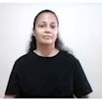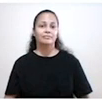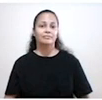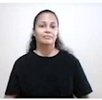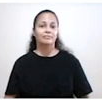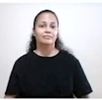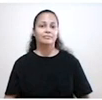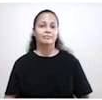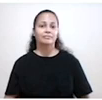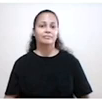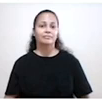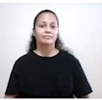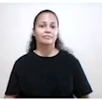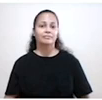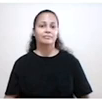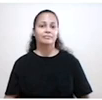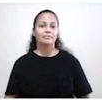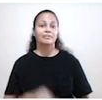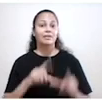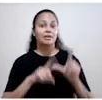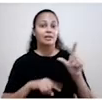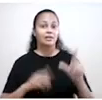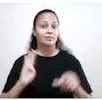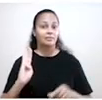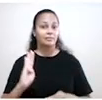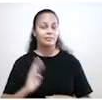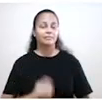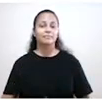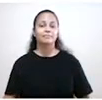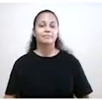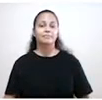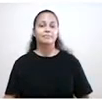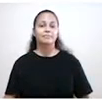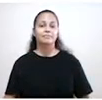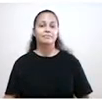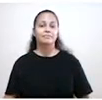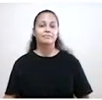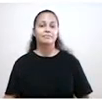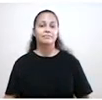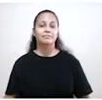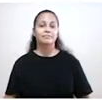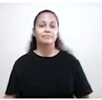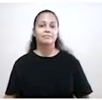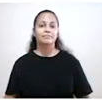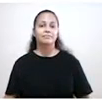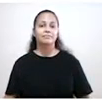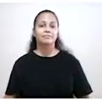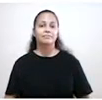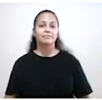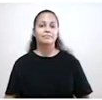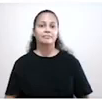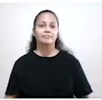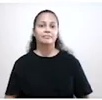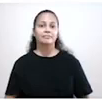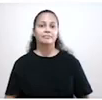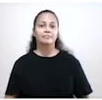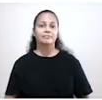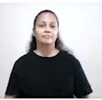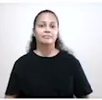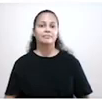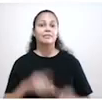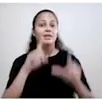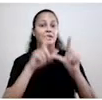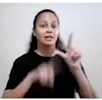letter B, a próxima aí, letra B, and the last one, exactly the last one, we have the C. E exatamente